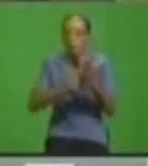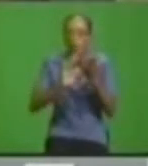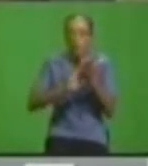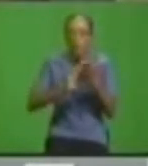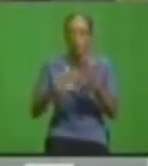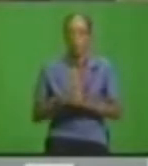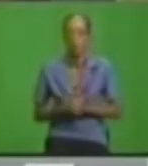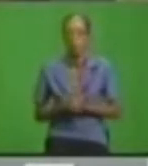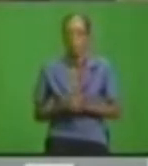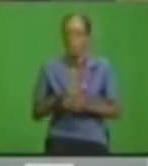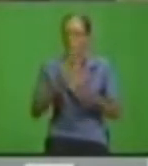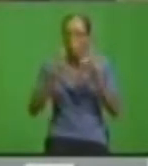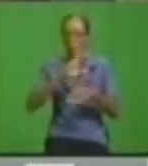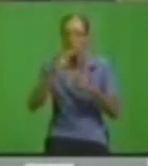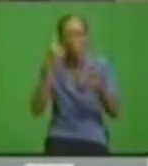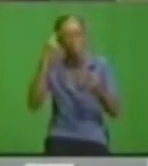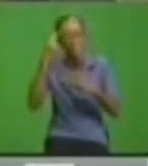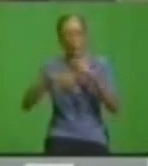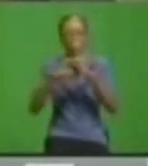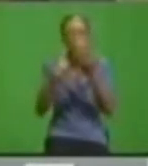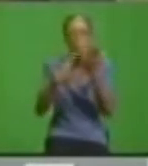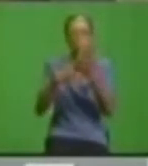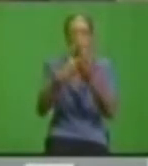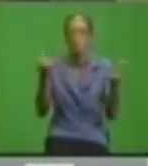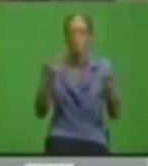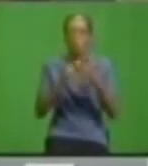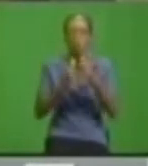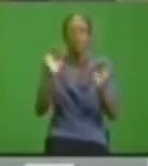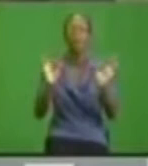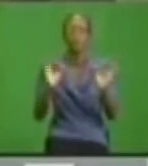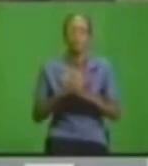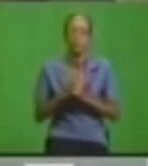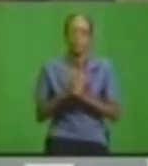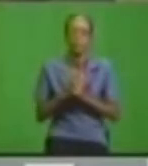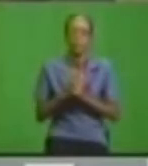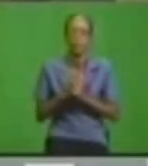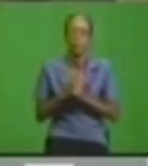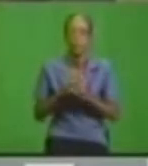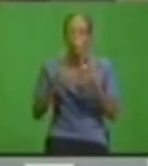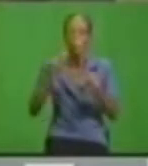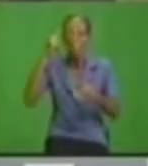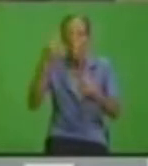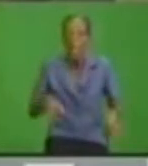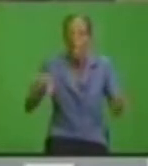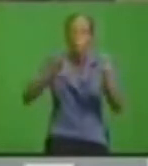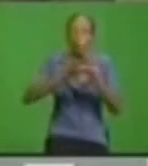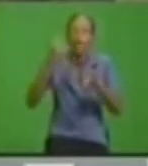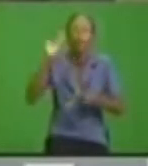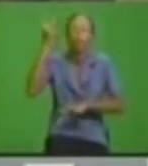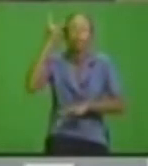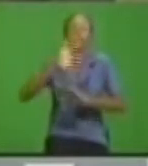forgiveness, and mediation are expendables on the altar of political